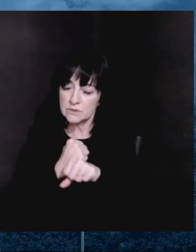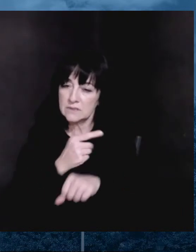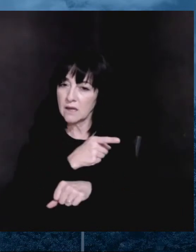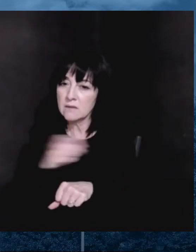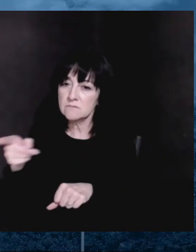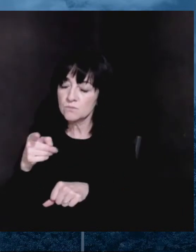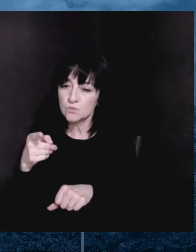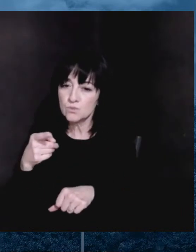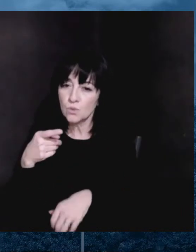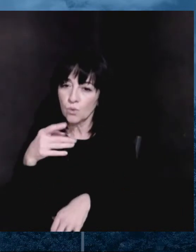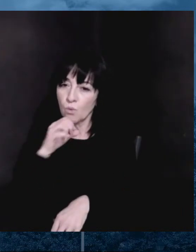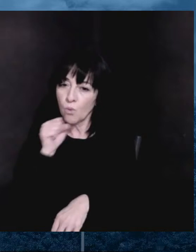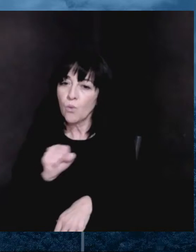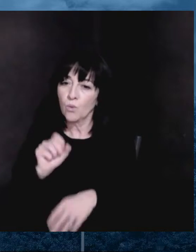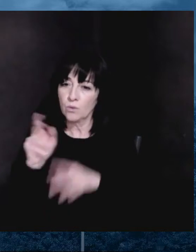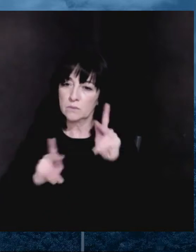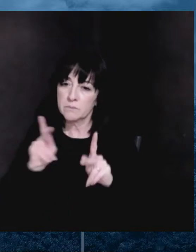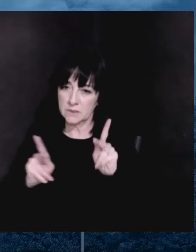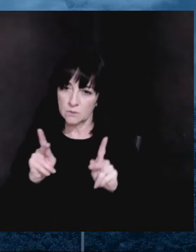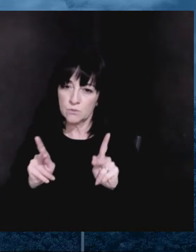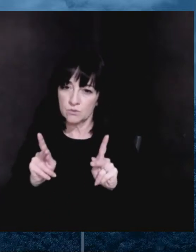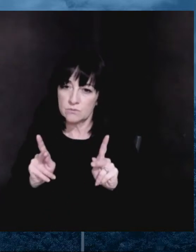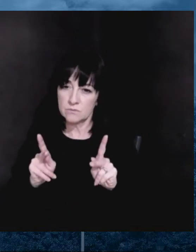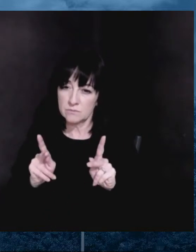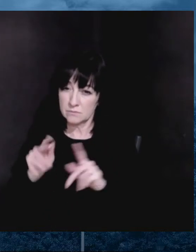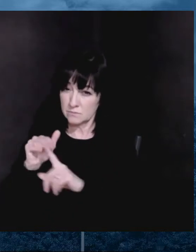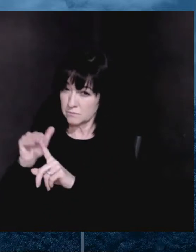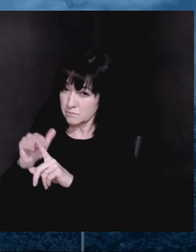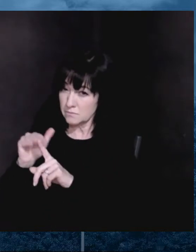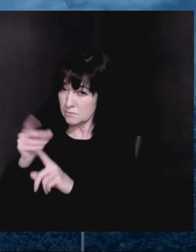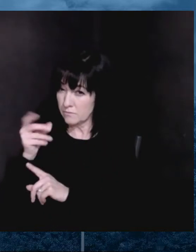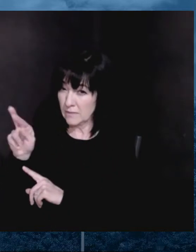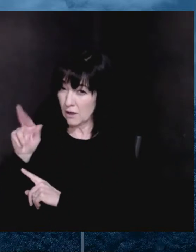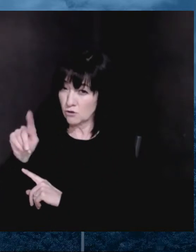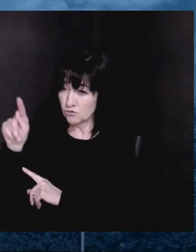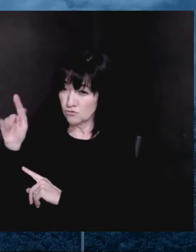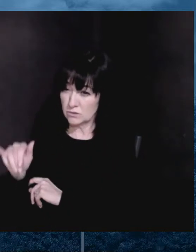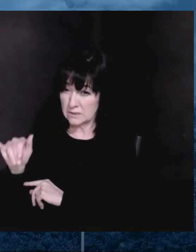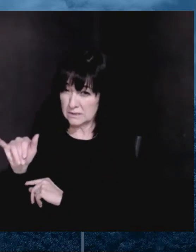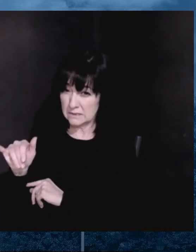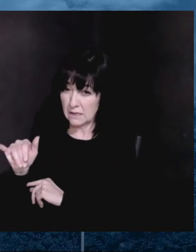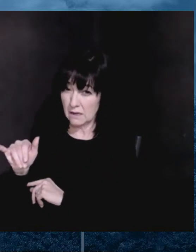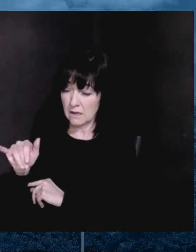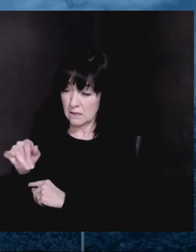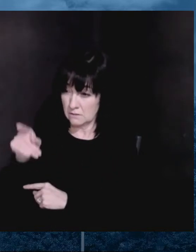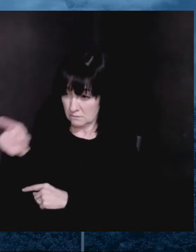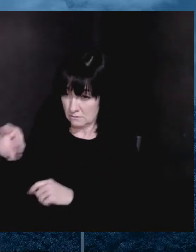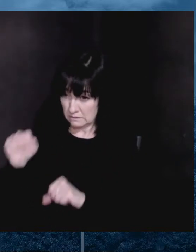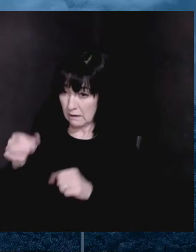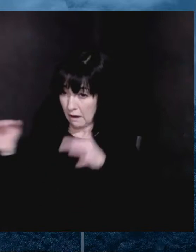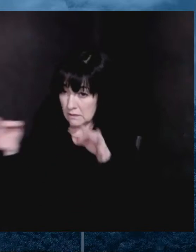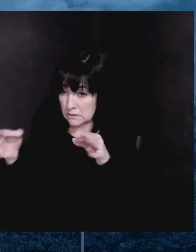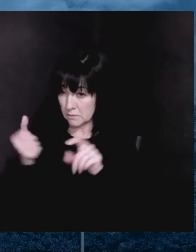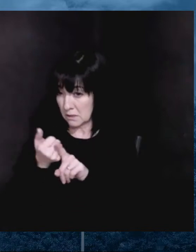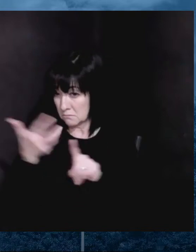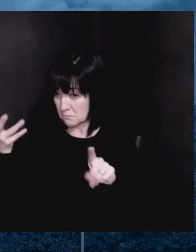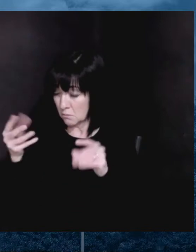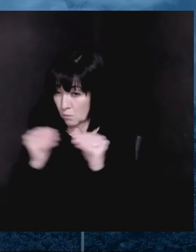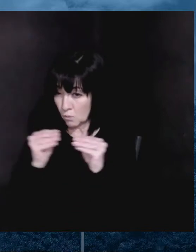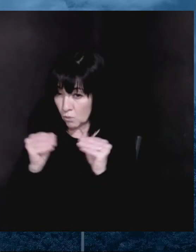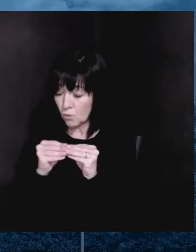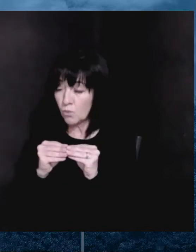Dr. Rattay, any of that, including the last part about maybe a third vaccine coming?